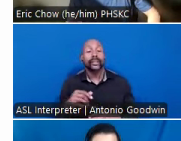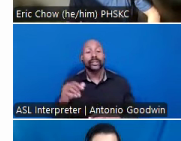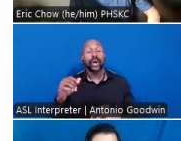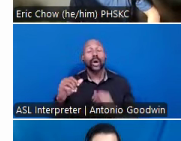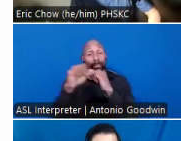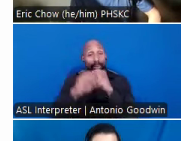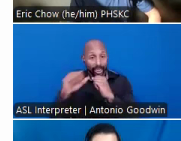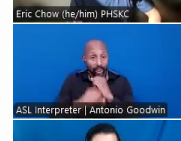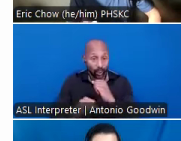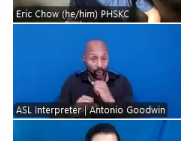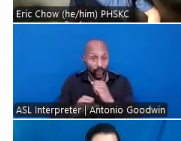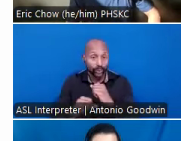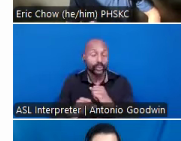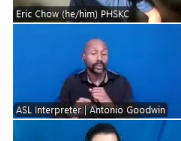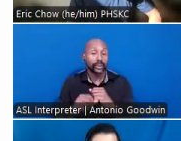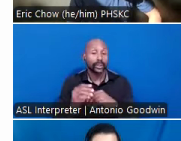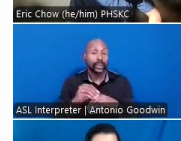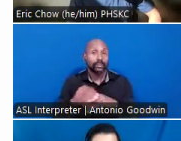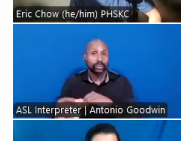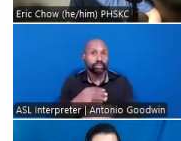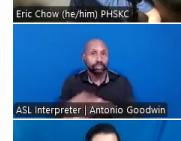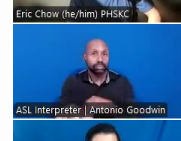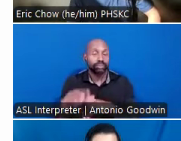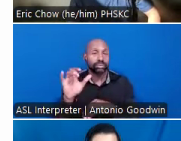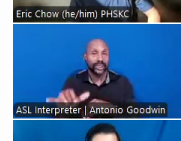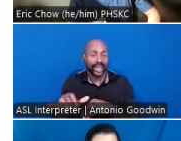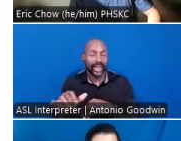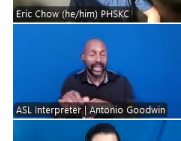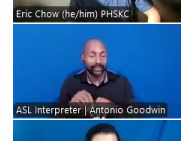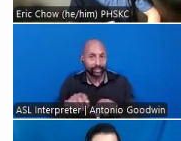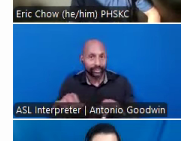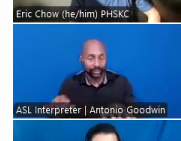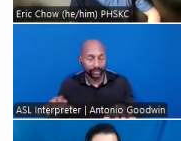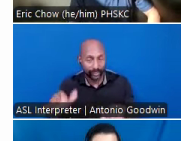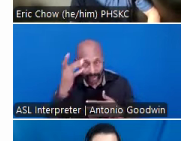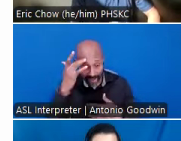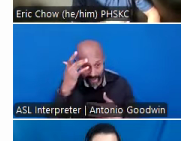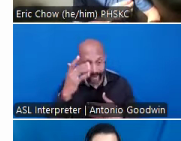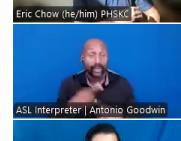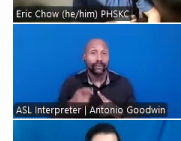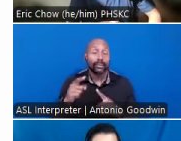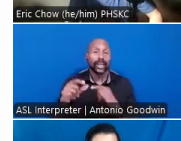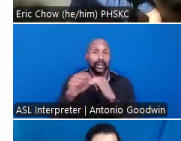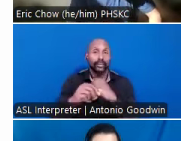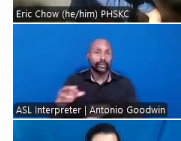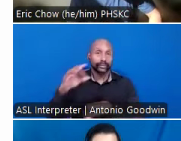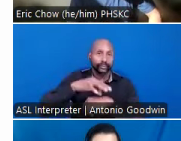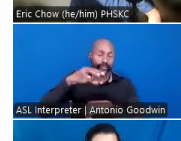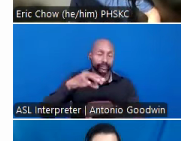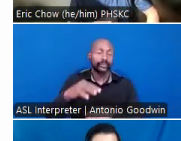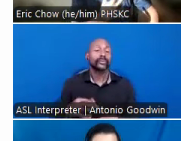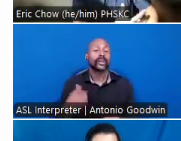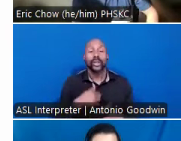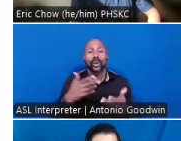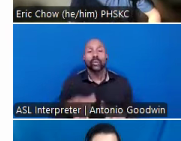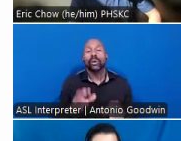we don't want people to travel to a place where there is dengue, get dengue, come back and have one of our local mosquitoes bite you and